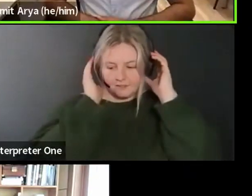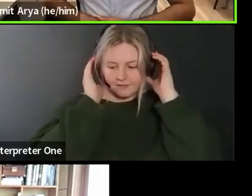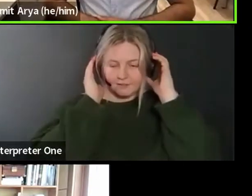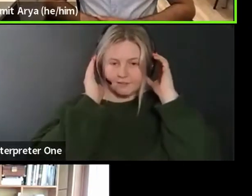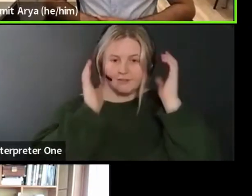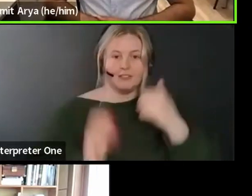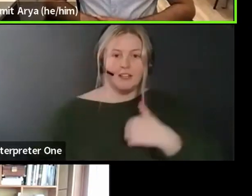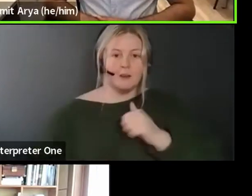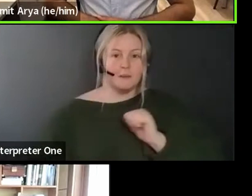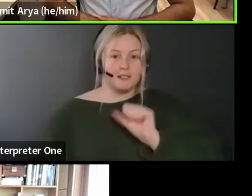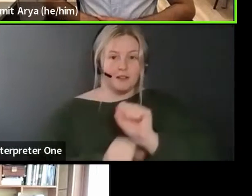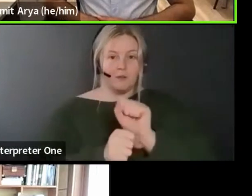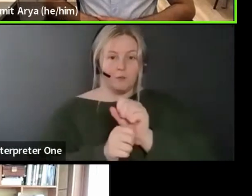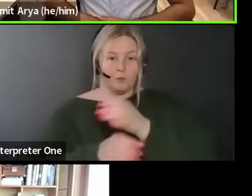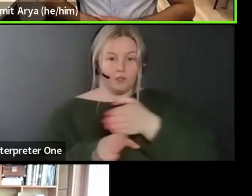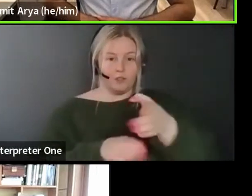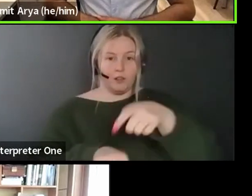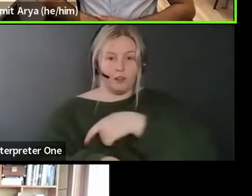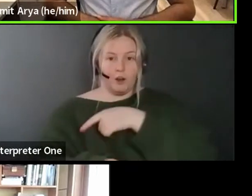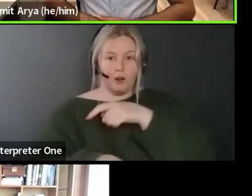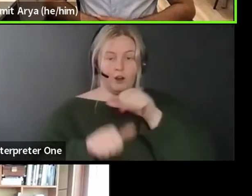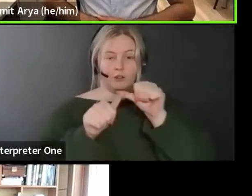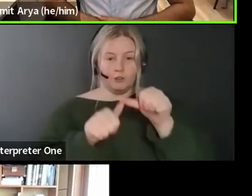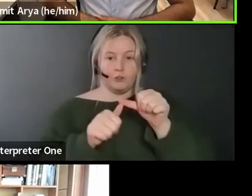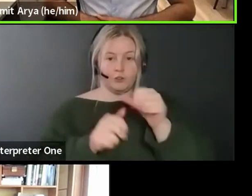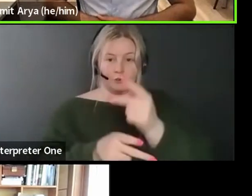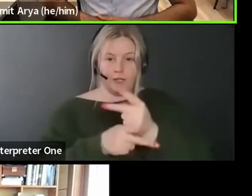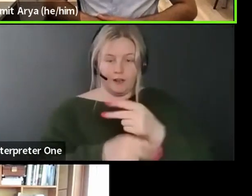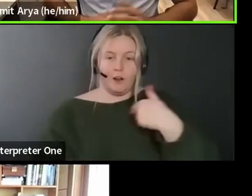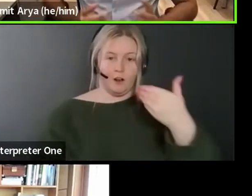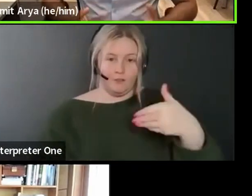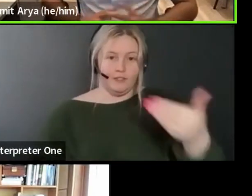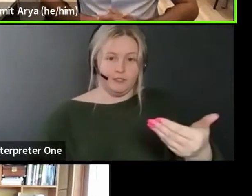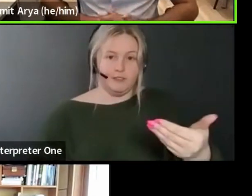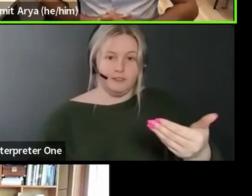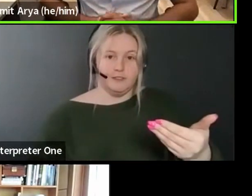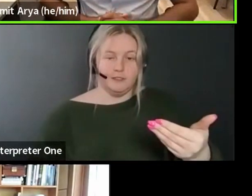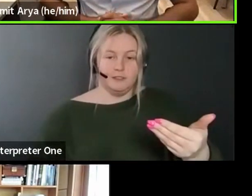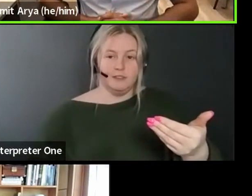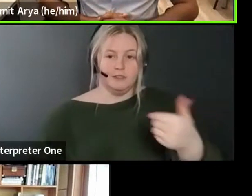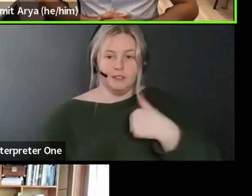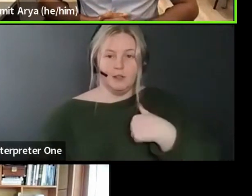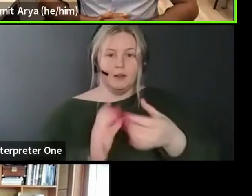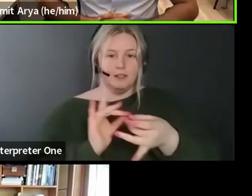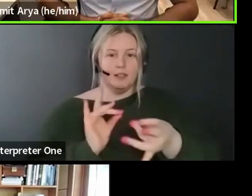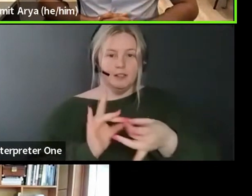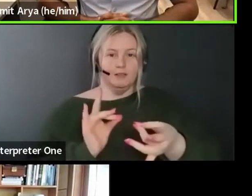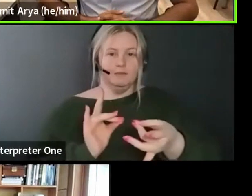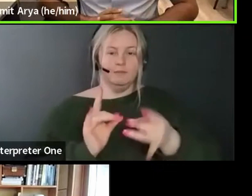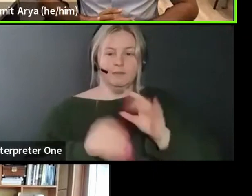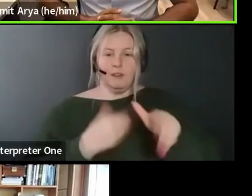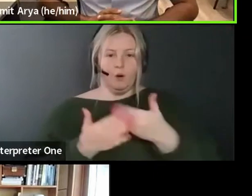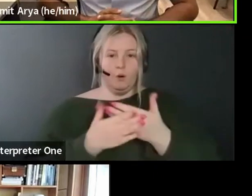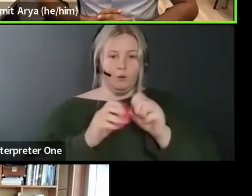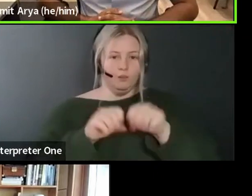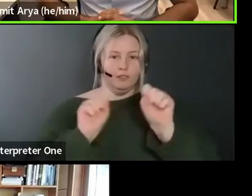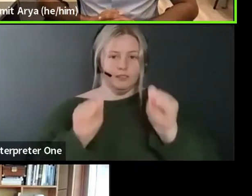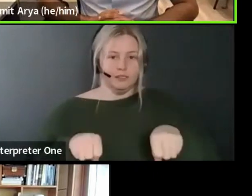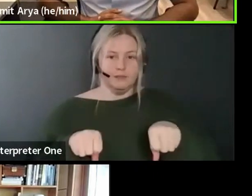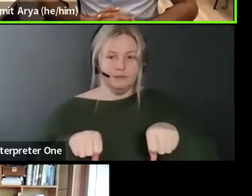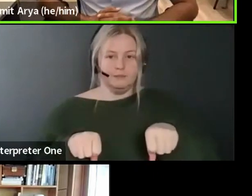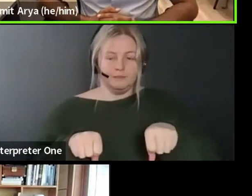long-term care facilities on a regular basis, I can really just say that, you know, the whole system is designed